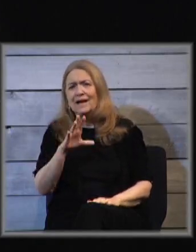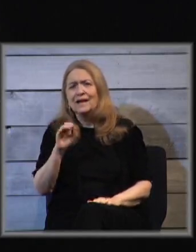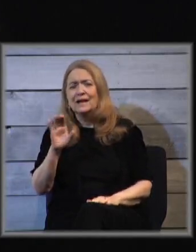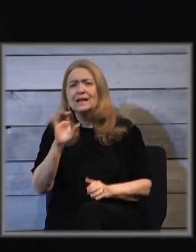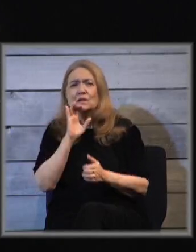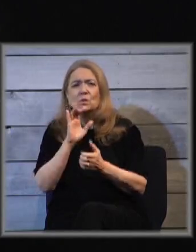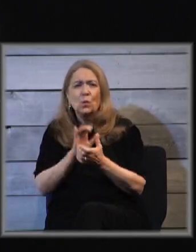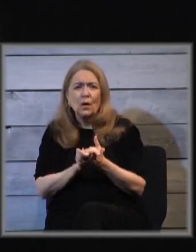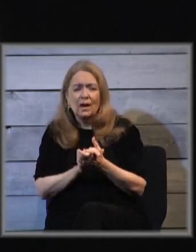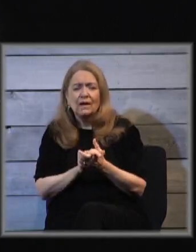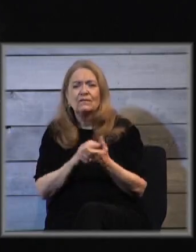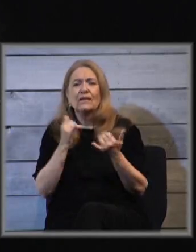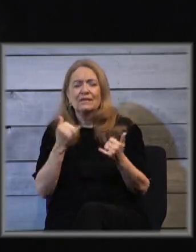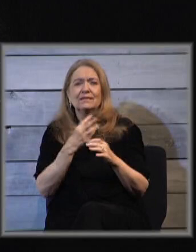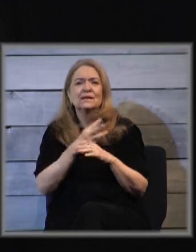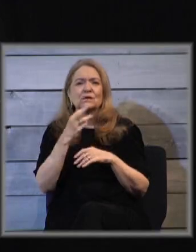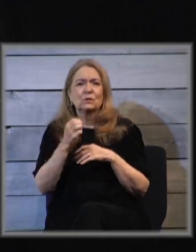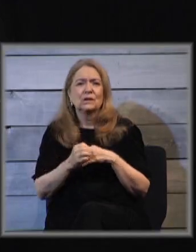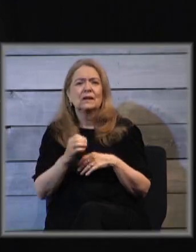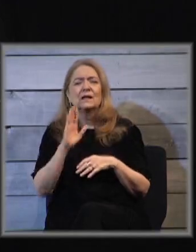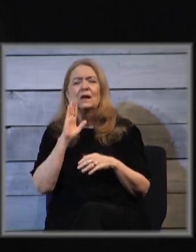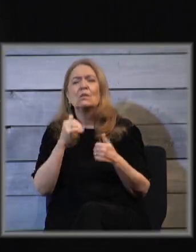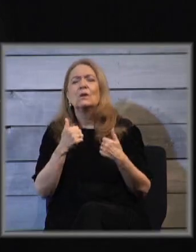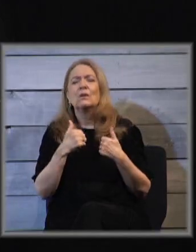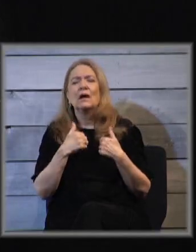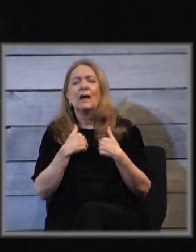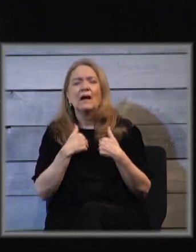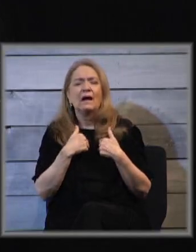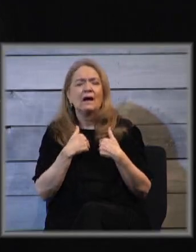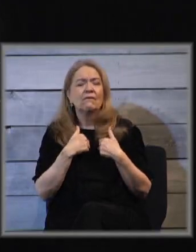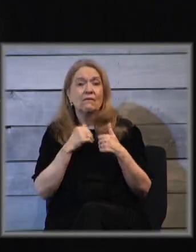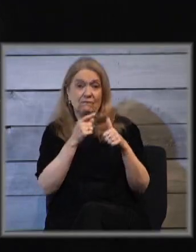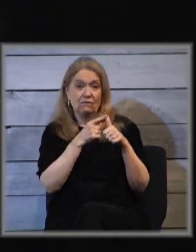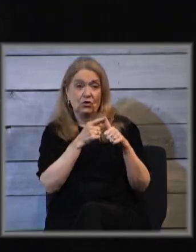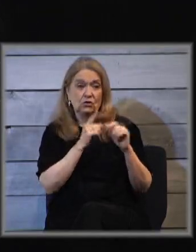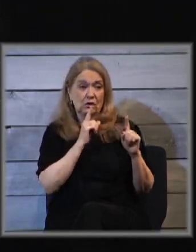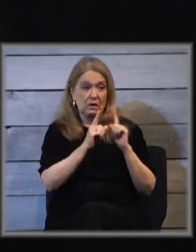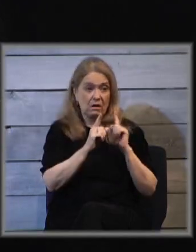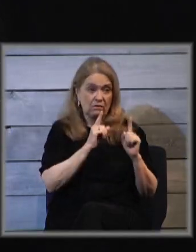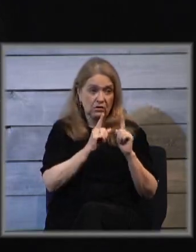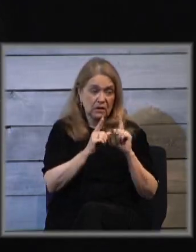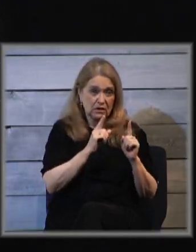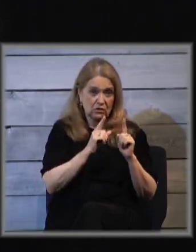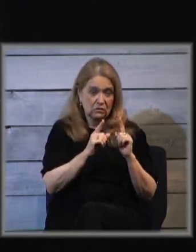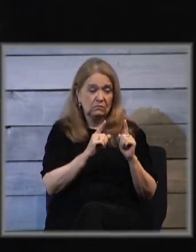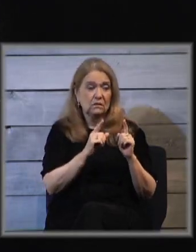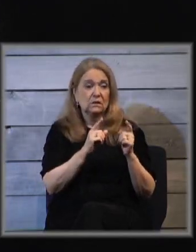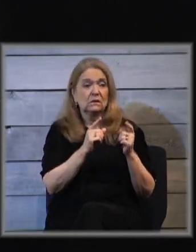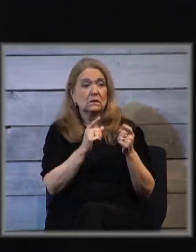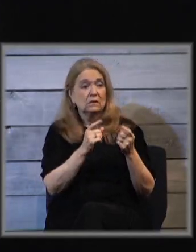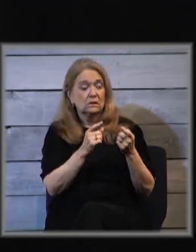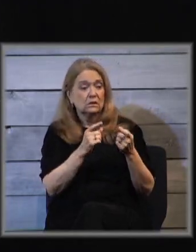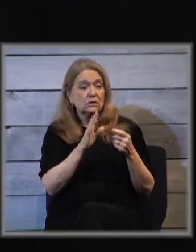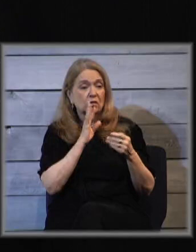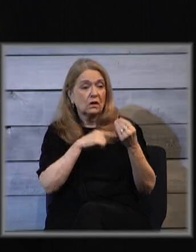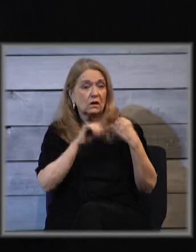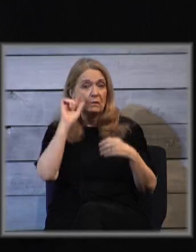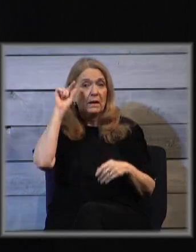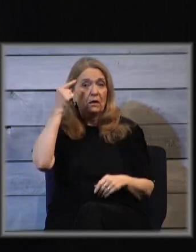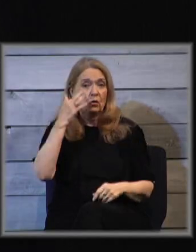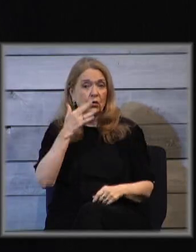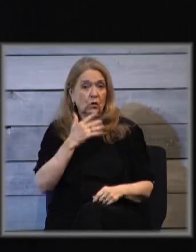weekend. And we're going to have first a conversation, a dialogue about grace and